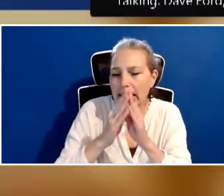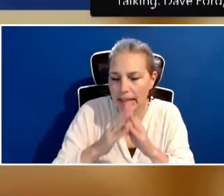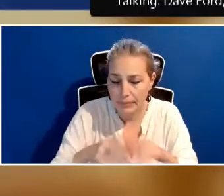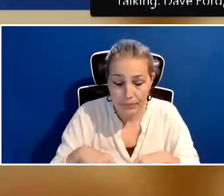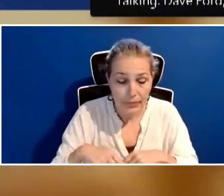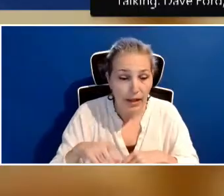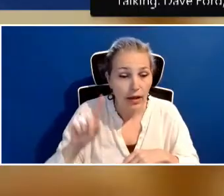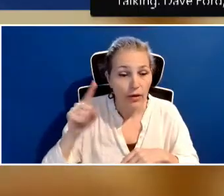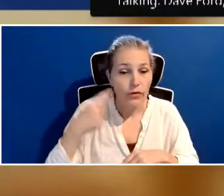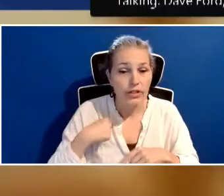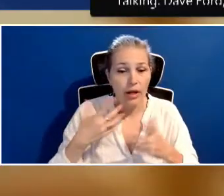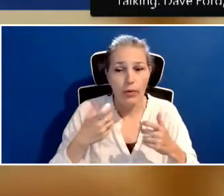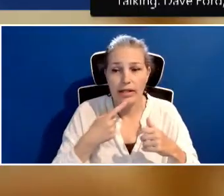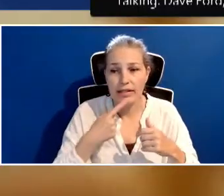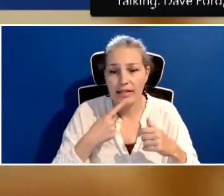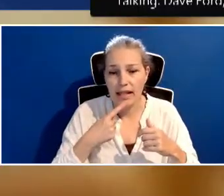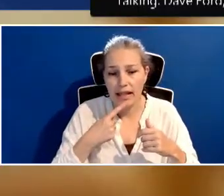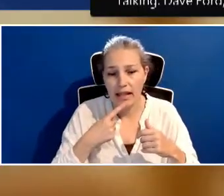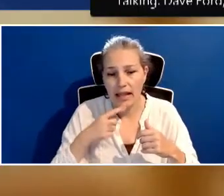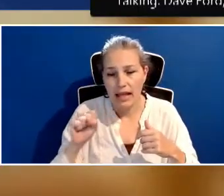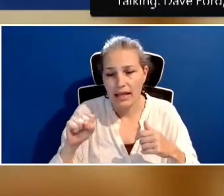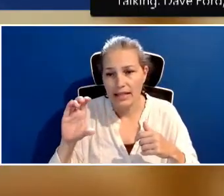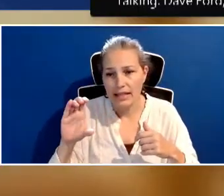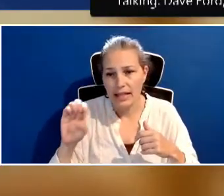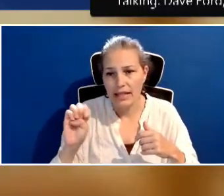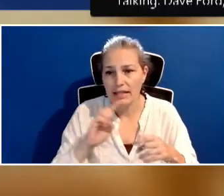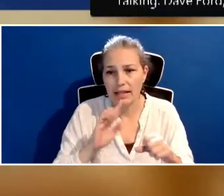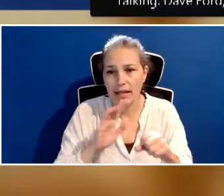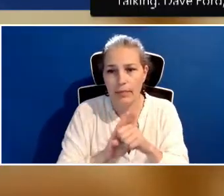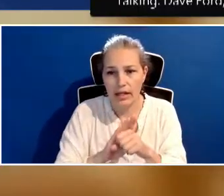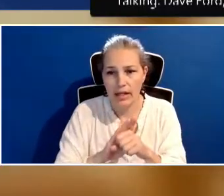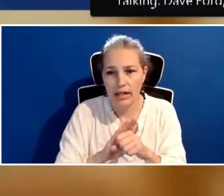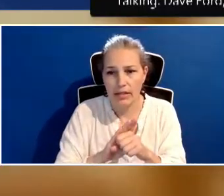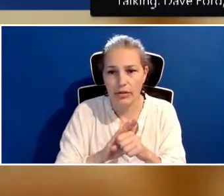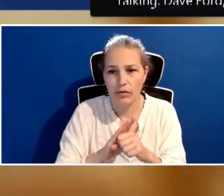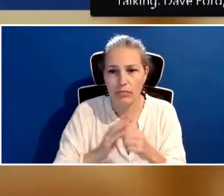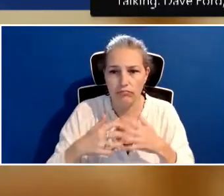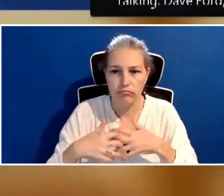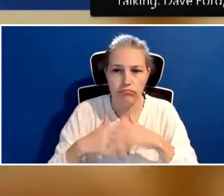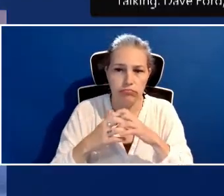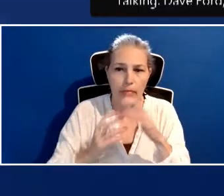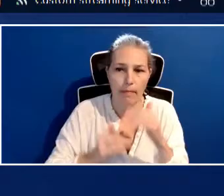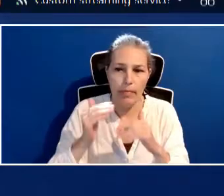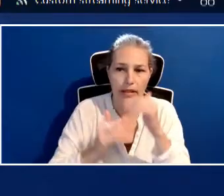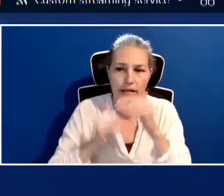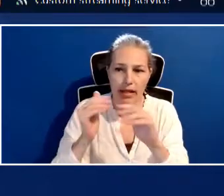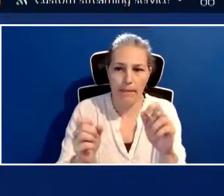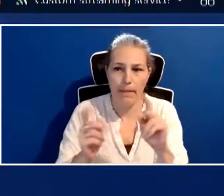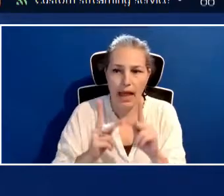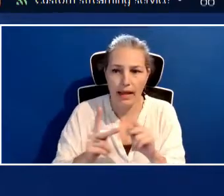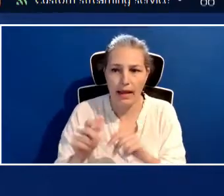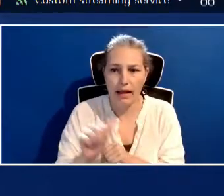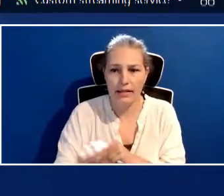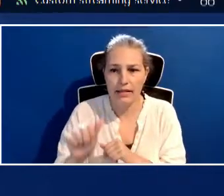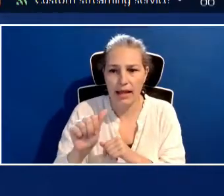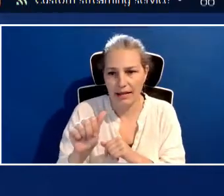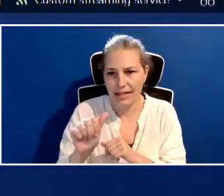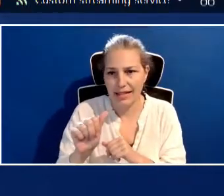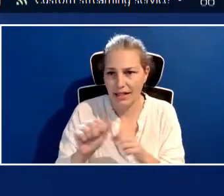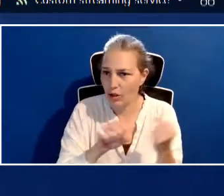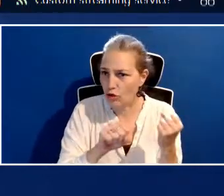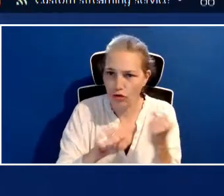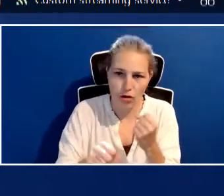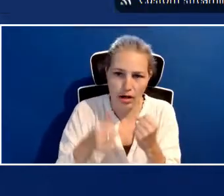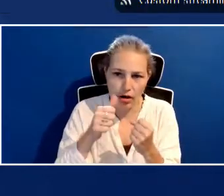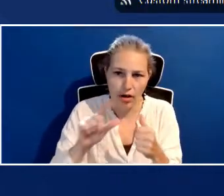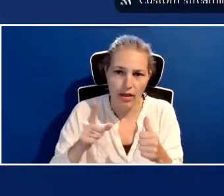and say that SCE is committed to building back Altadena stronger. Our first phase of undergrounding